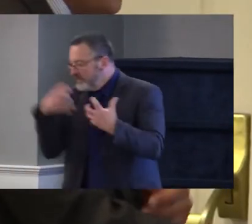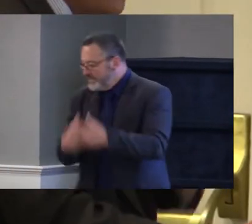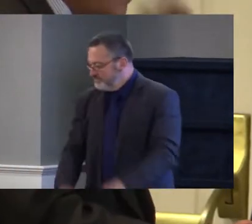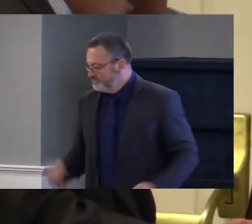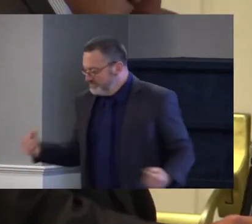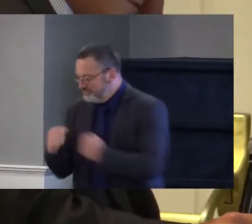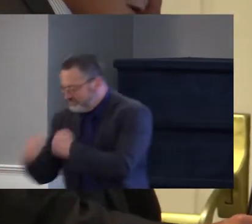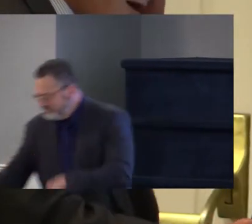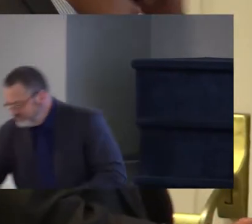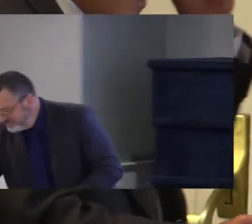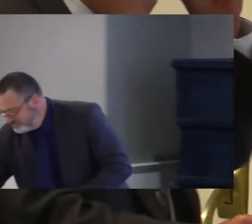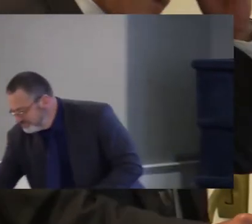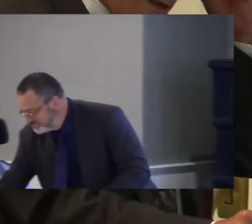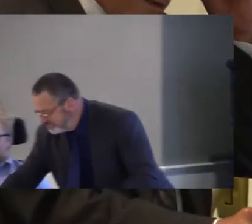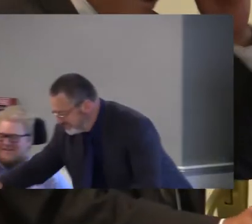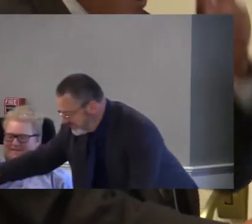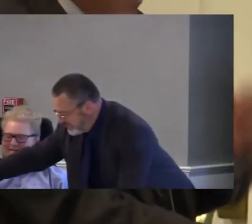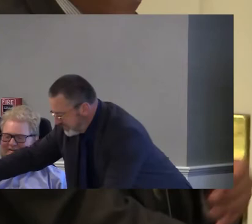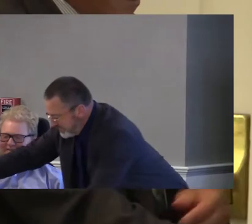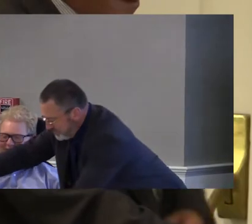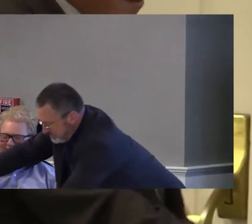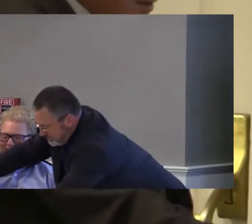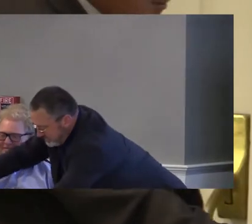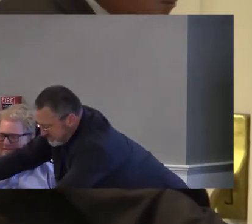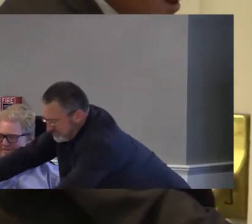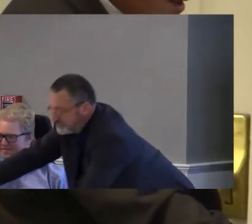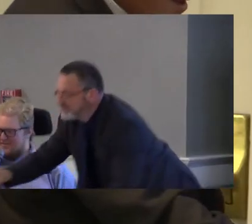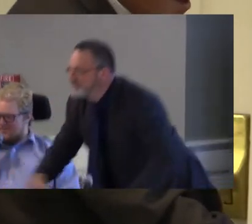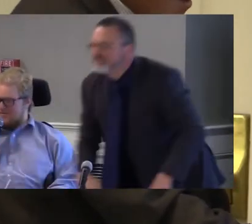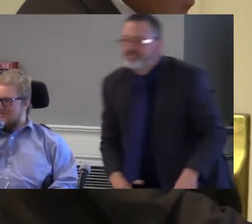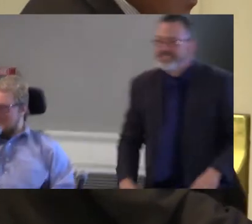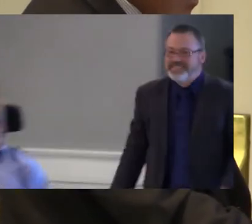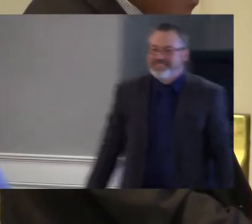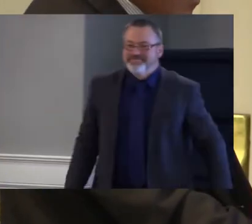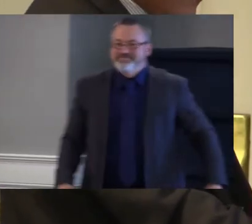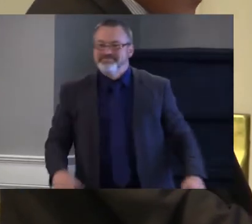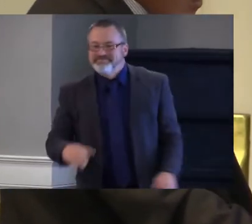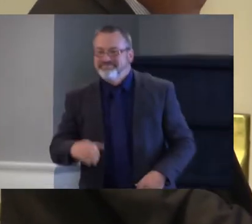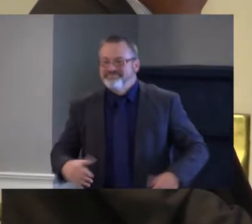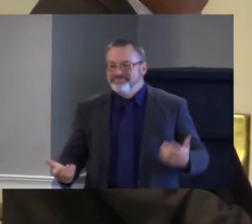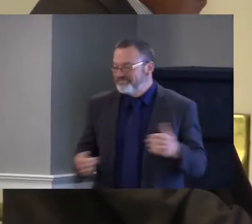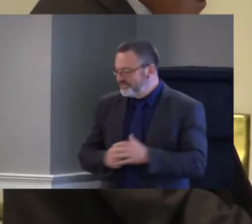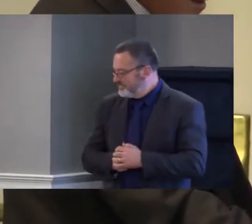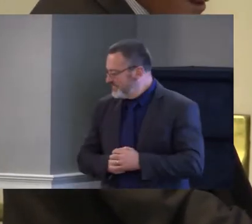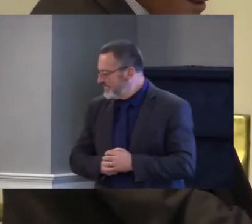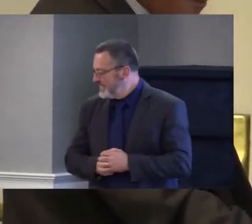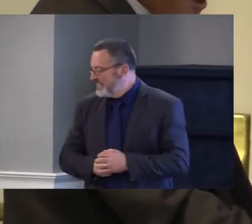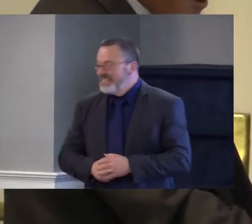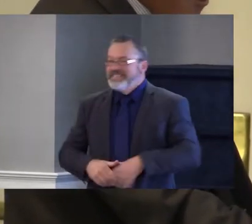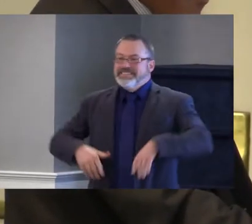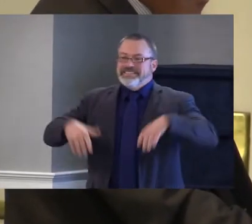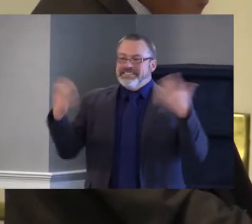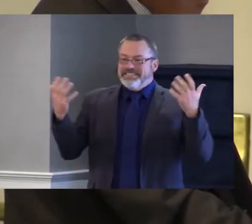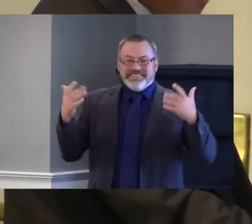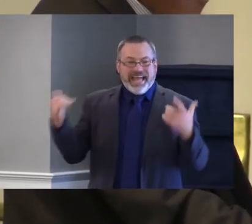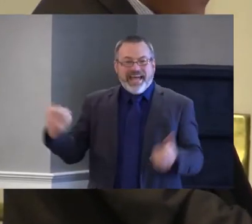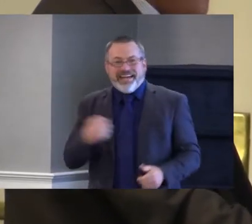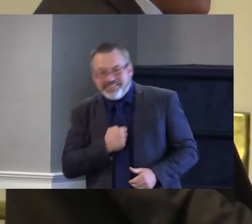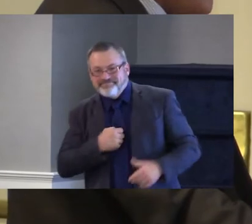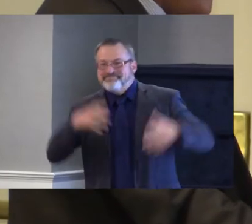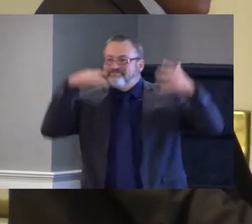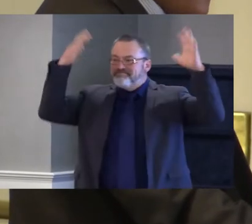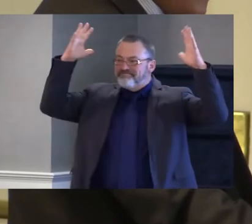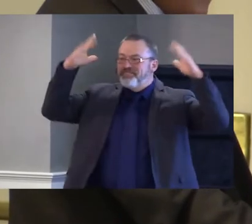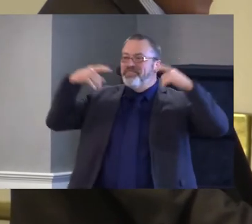We're going to do it one more time. I'm sorry, Adam. I'm not. Okay. I'm going to go right like this. All right. Okay. Does this one? All right. There